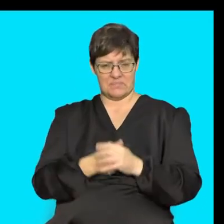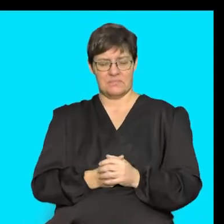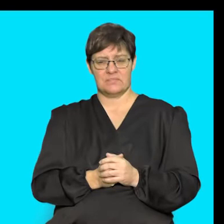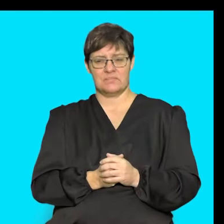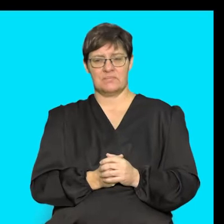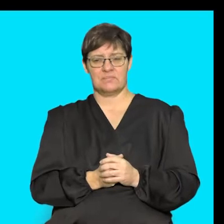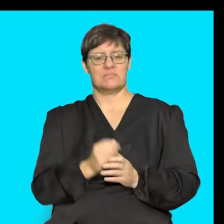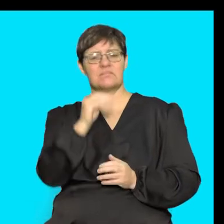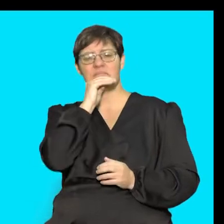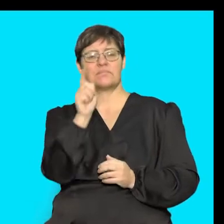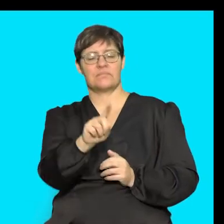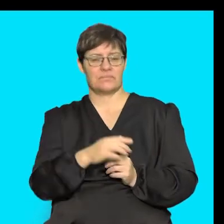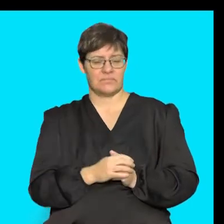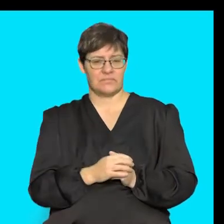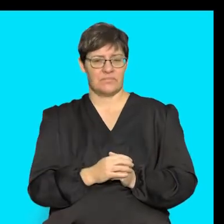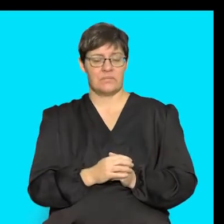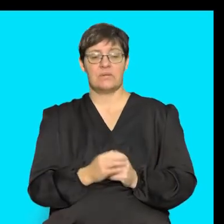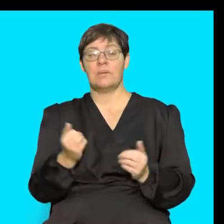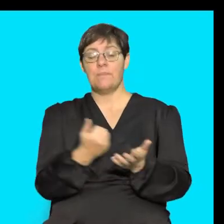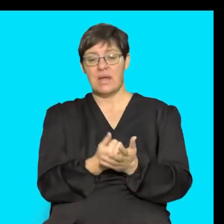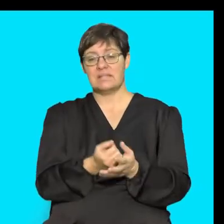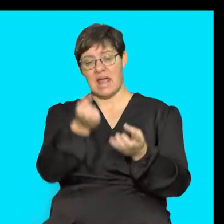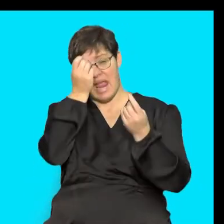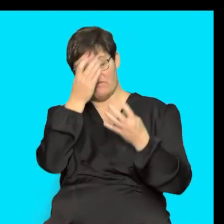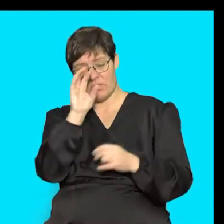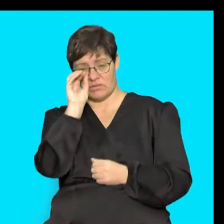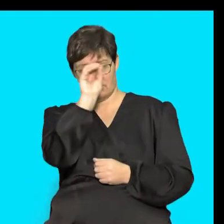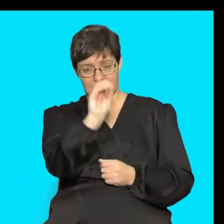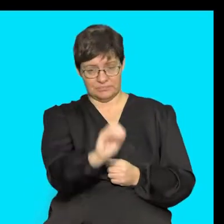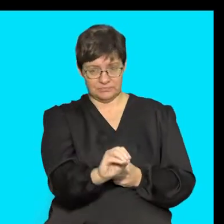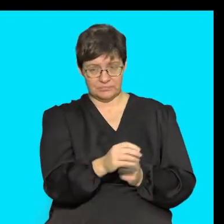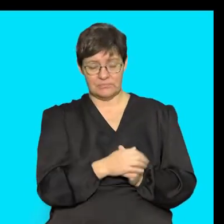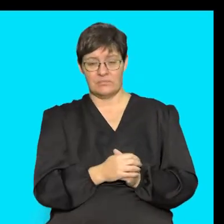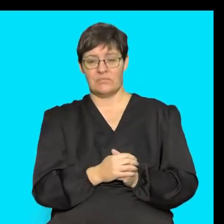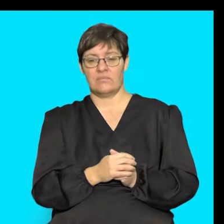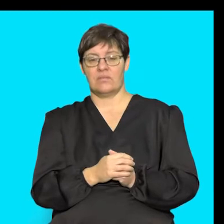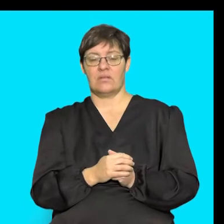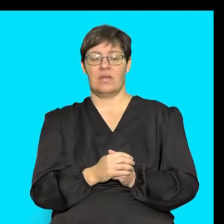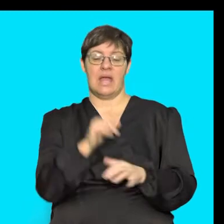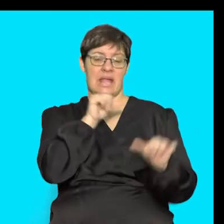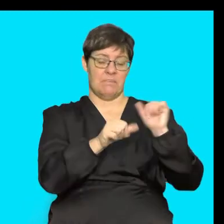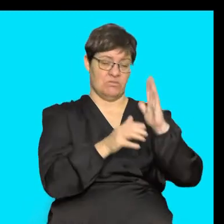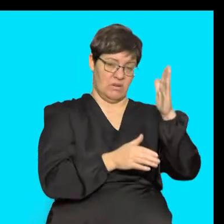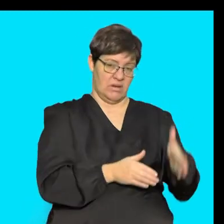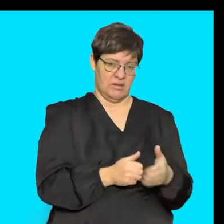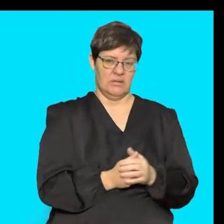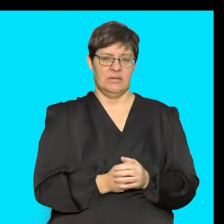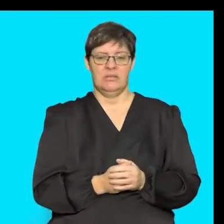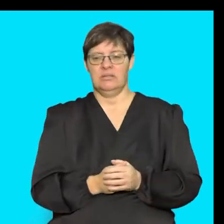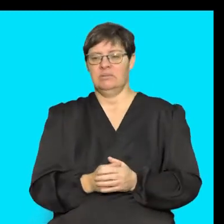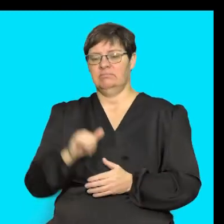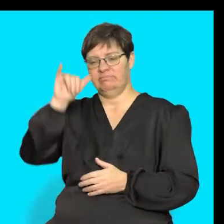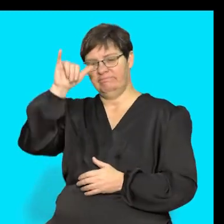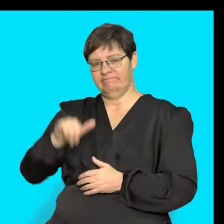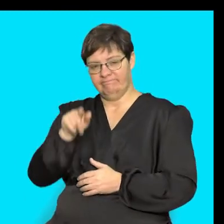that. What does this mean? We have to put our X, our chemistry mark here, and